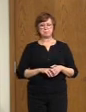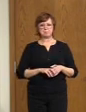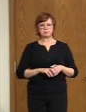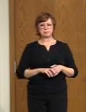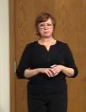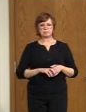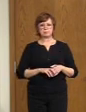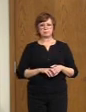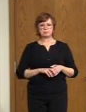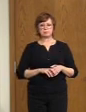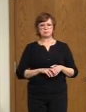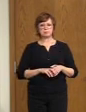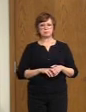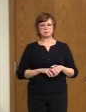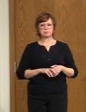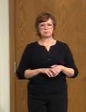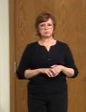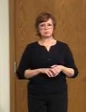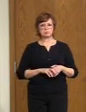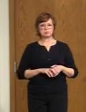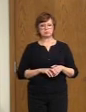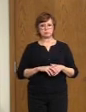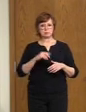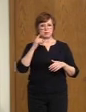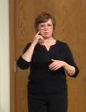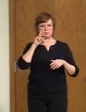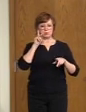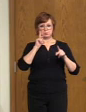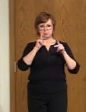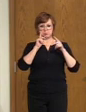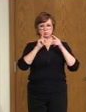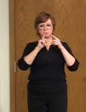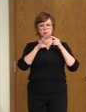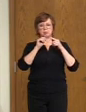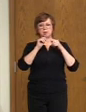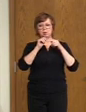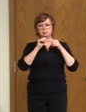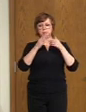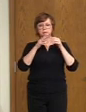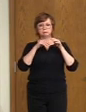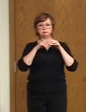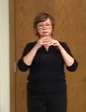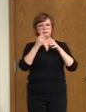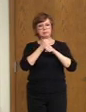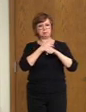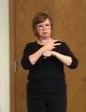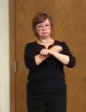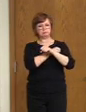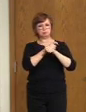that the handling of those vaccines requires.